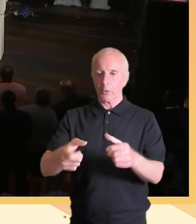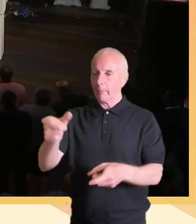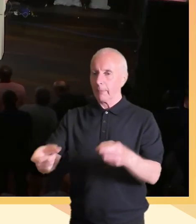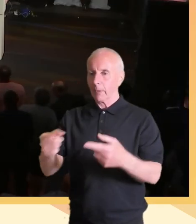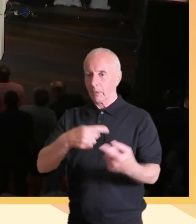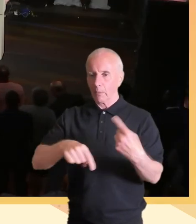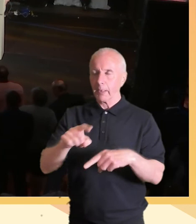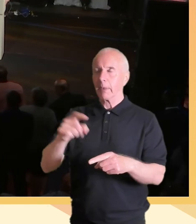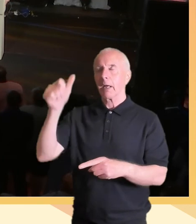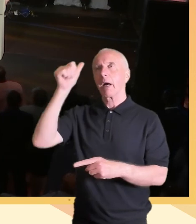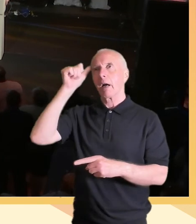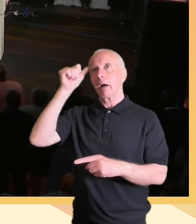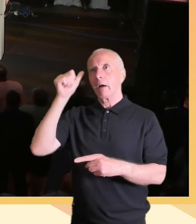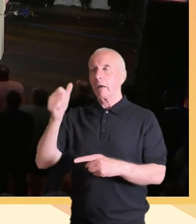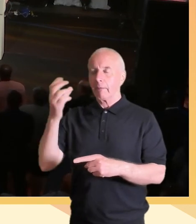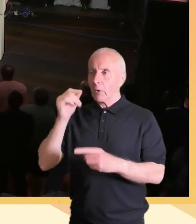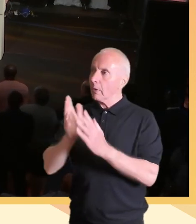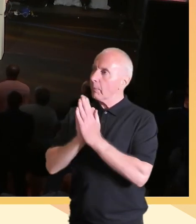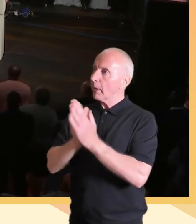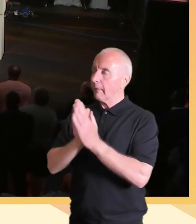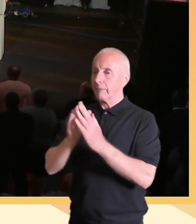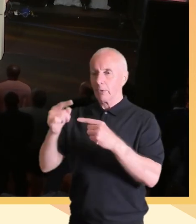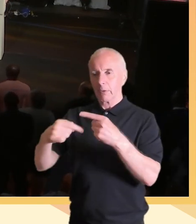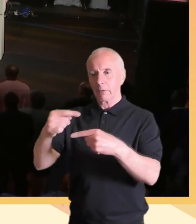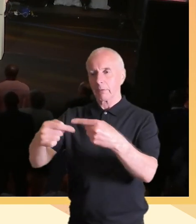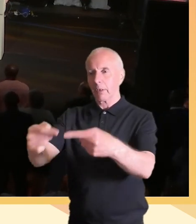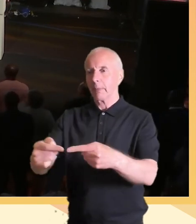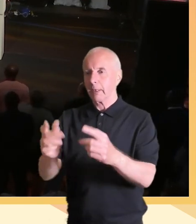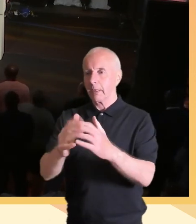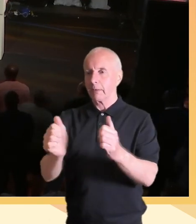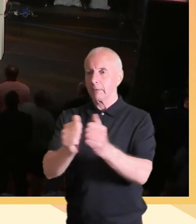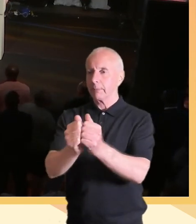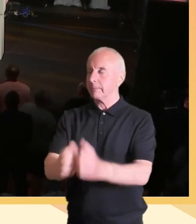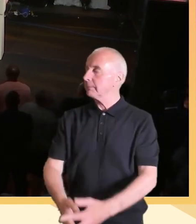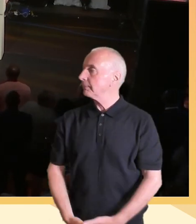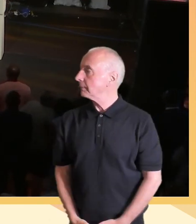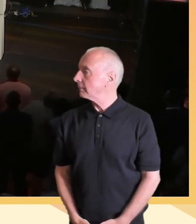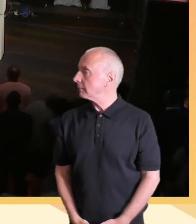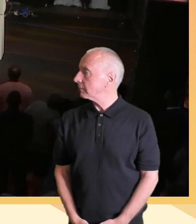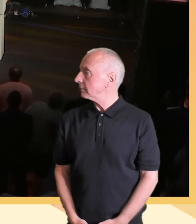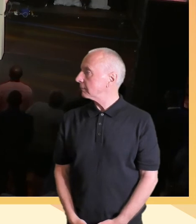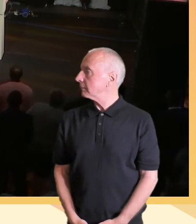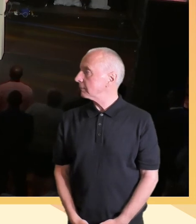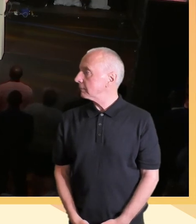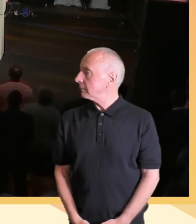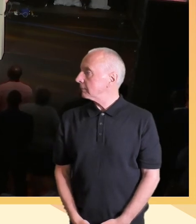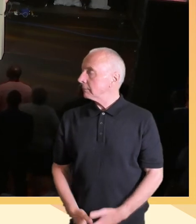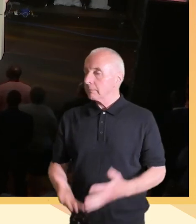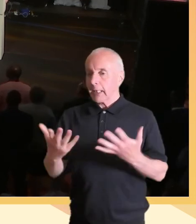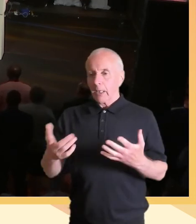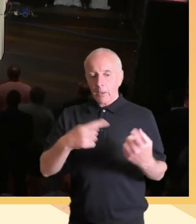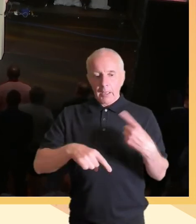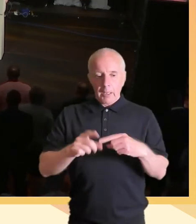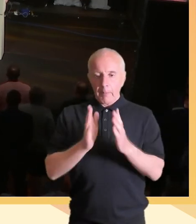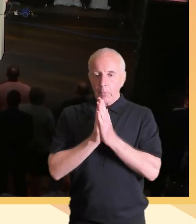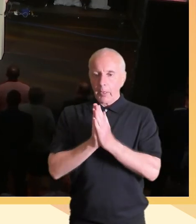and proclaim good news for all the world. Amen. Amen. Now I have the awesome privilege of praying for